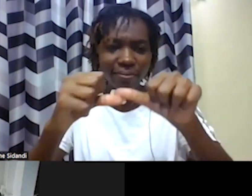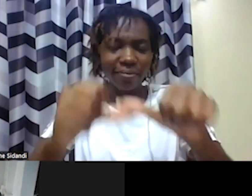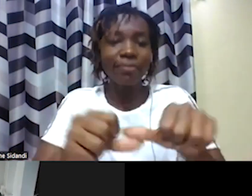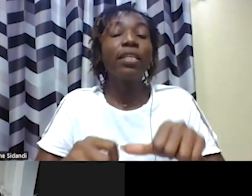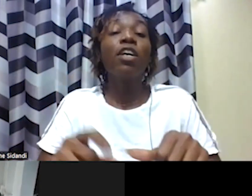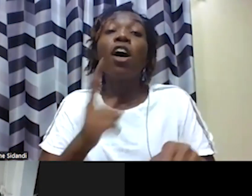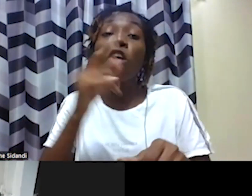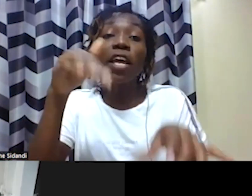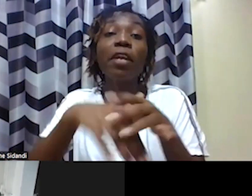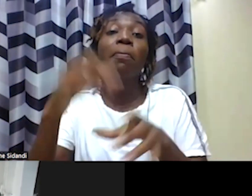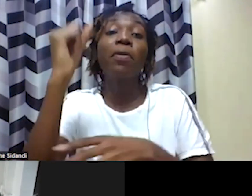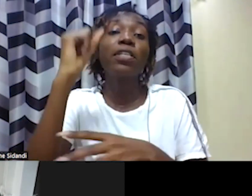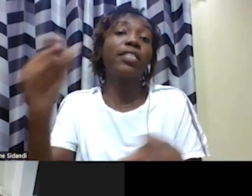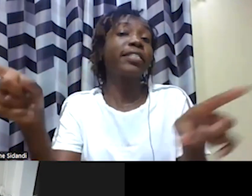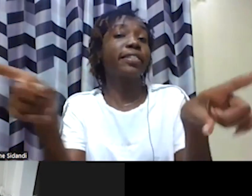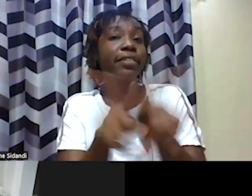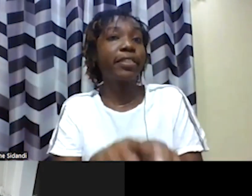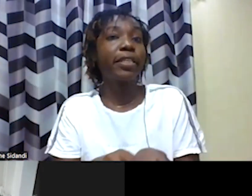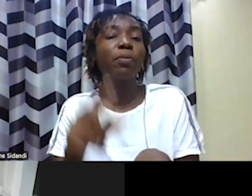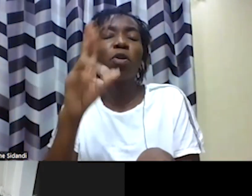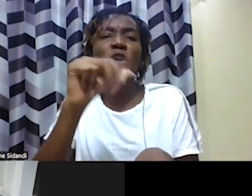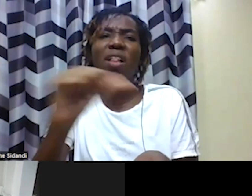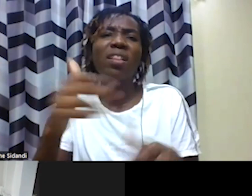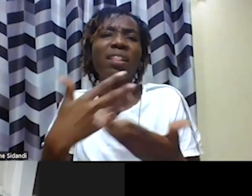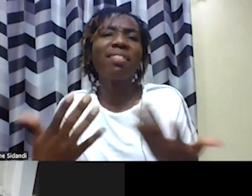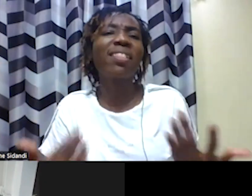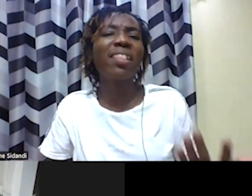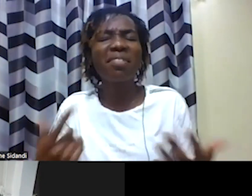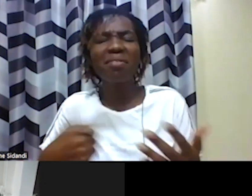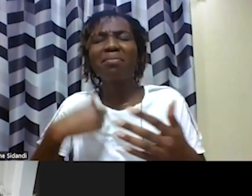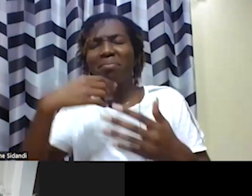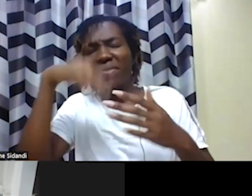in politics, there is nothing absurd in